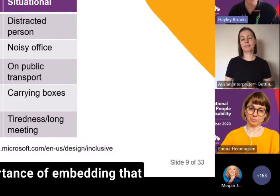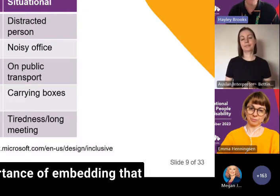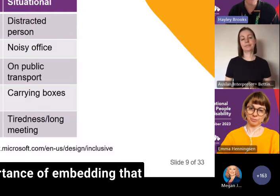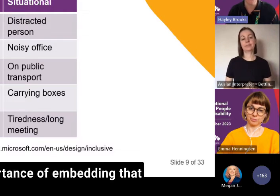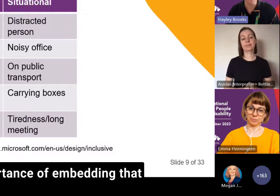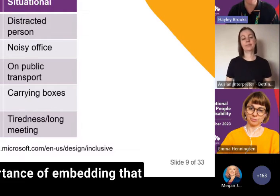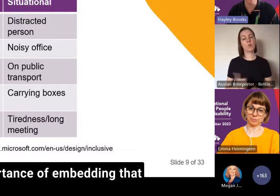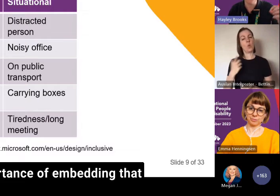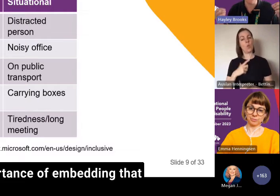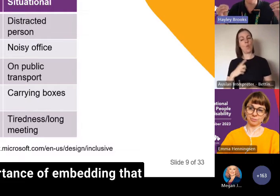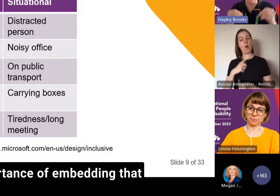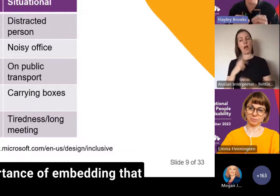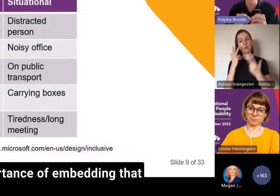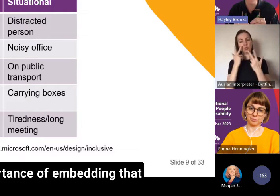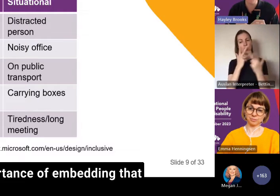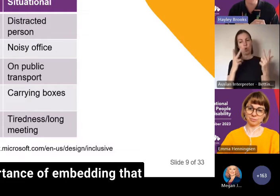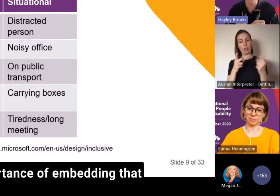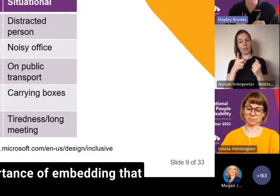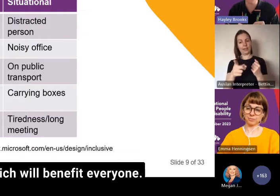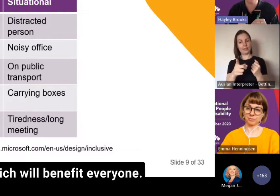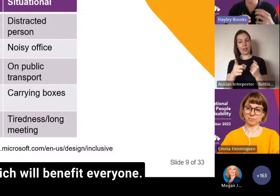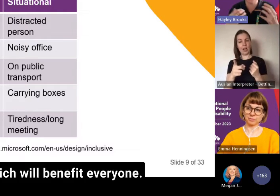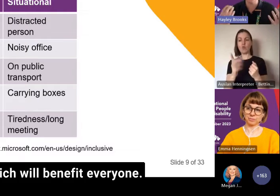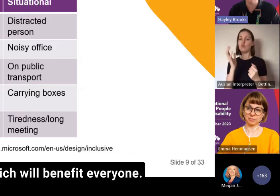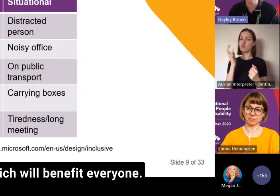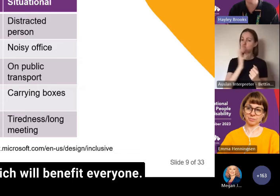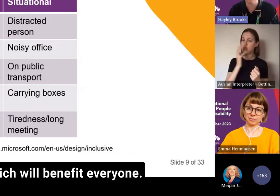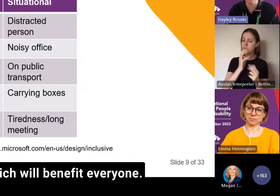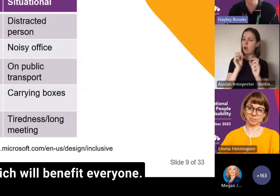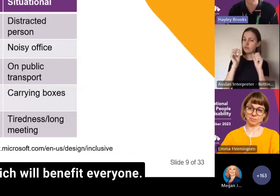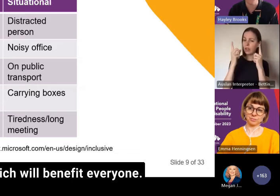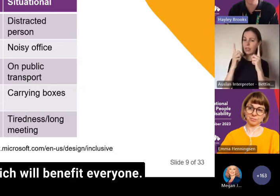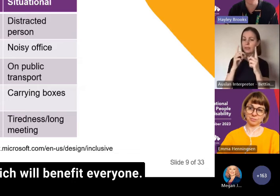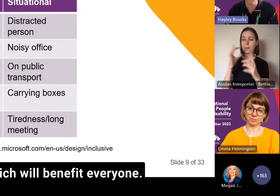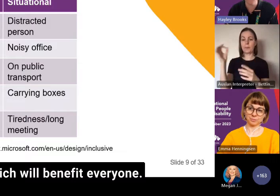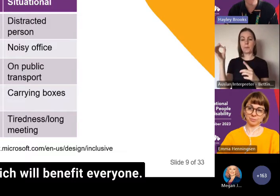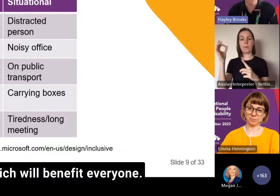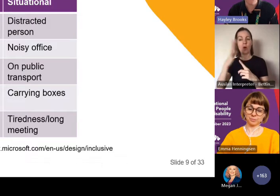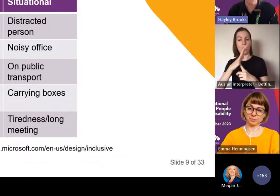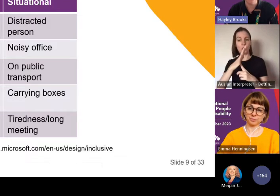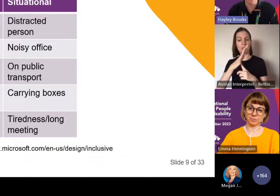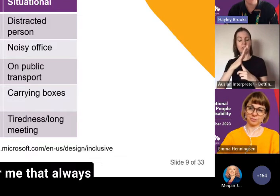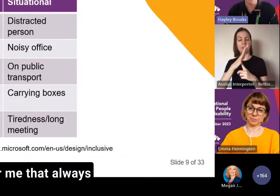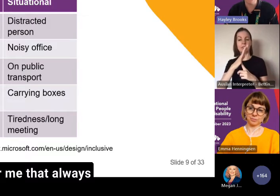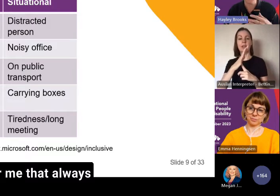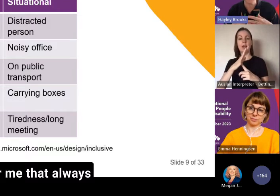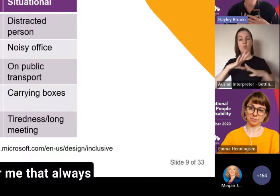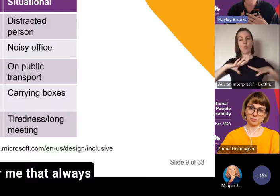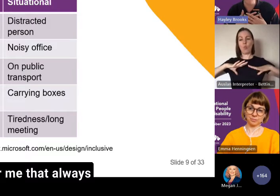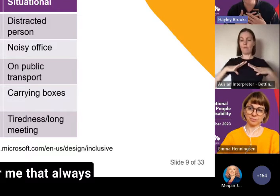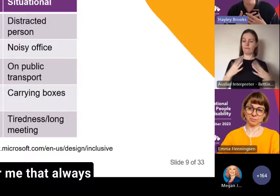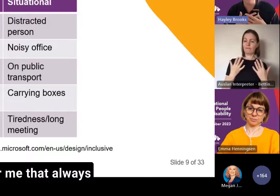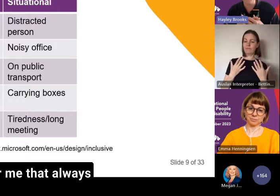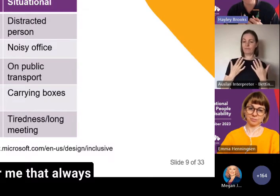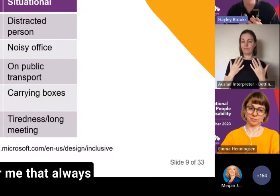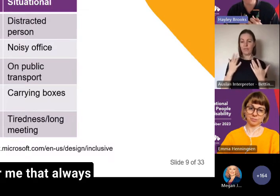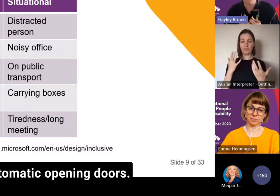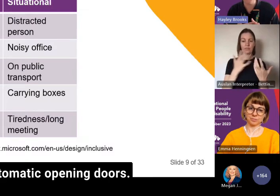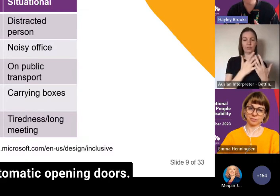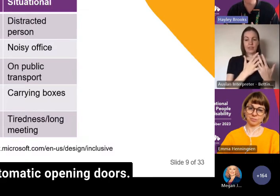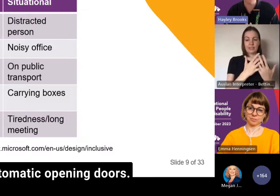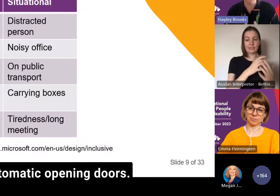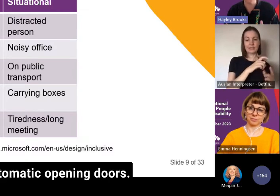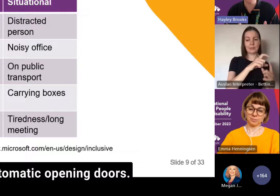the importance of embedding that accessibility, which will benefit everyone. One for me that